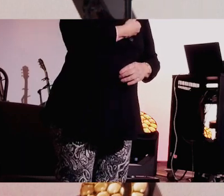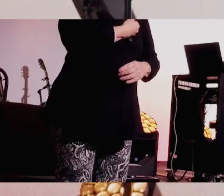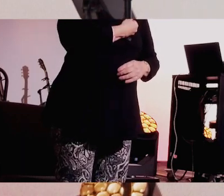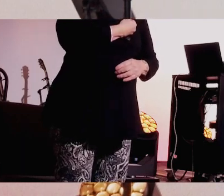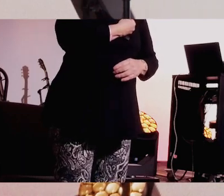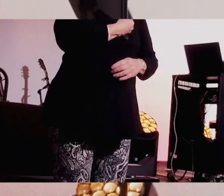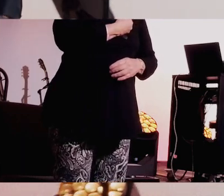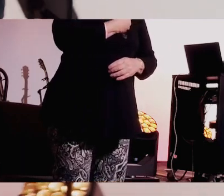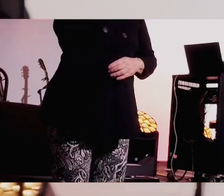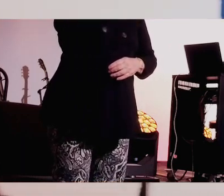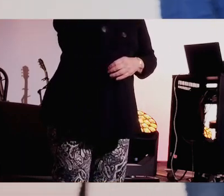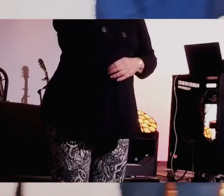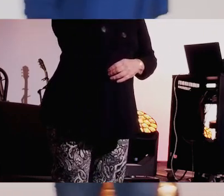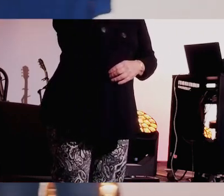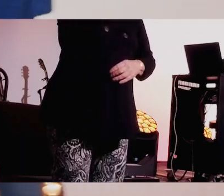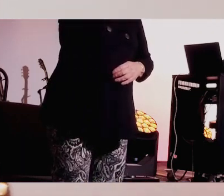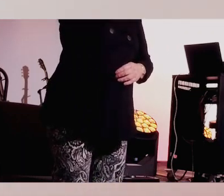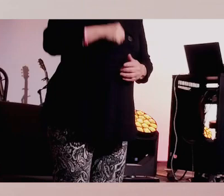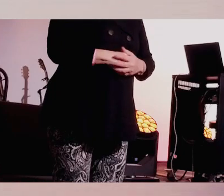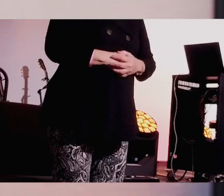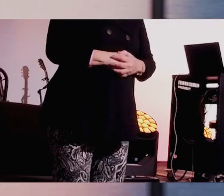And He didn't stay there either.